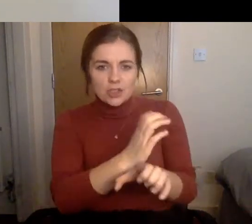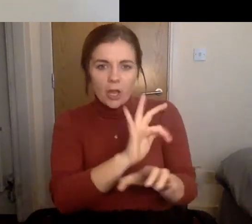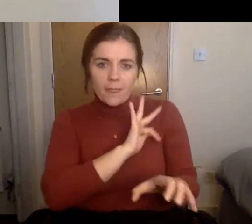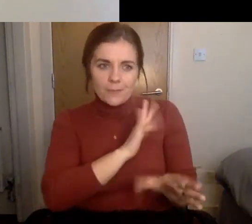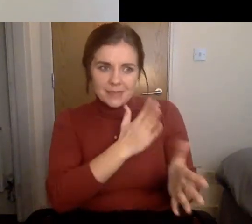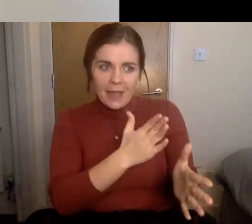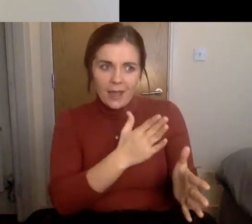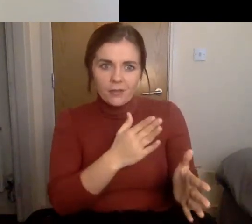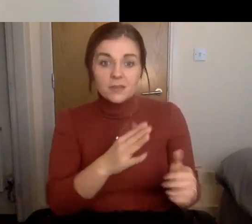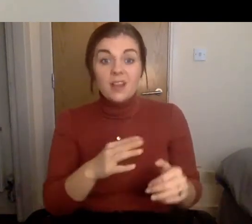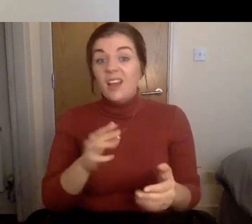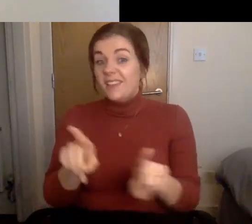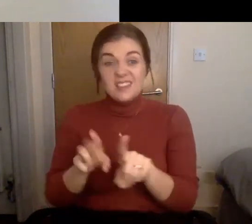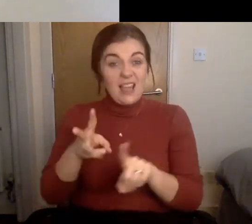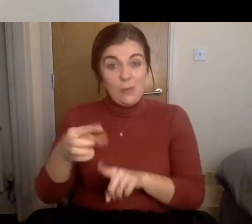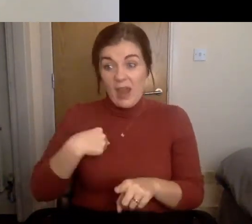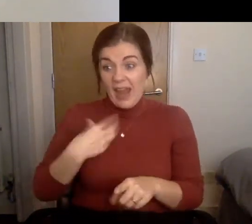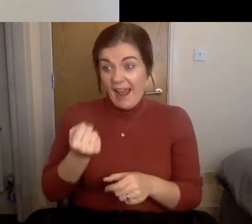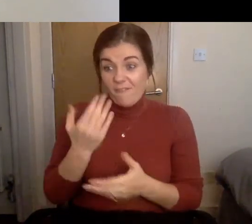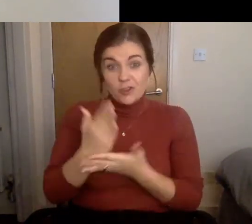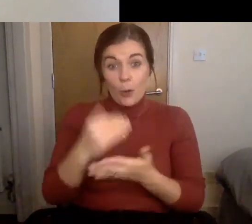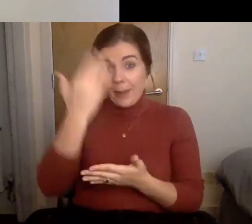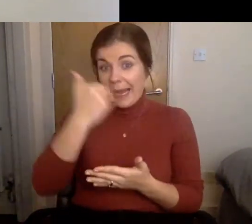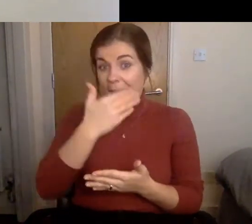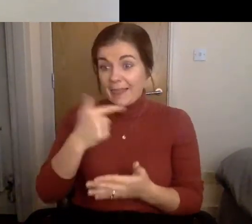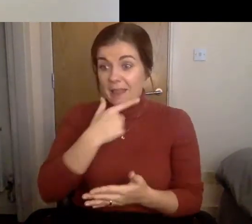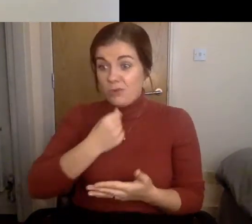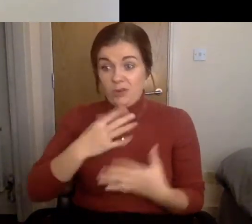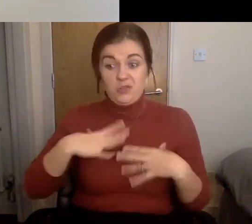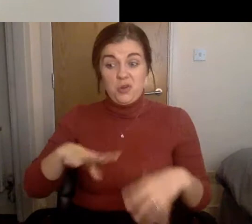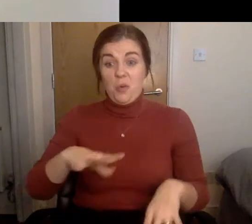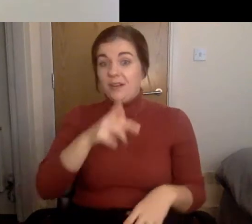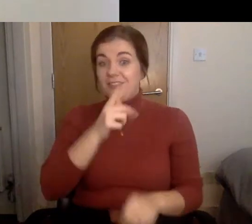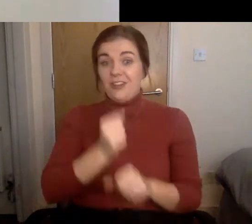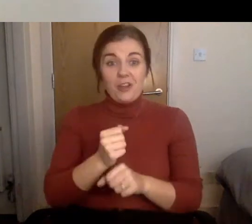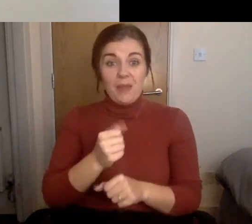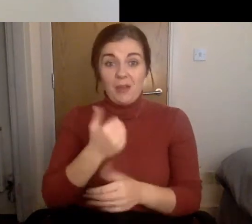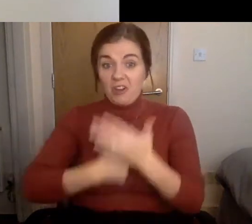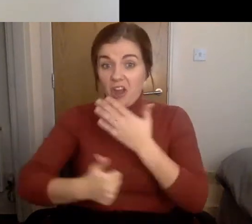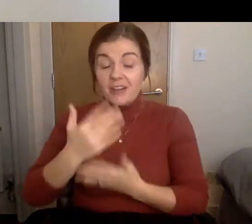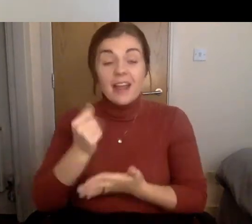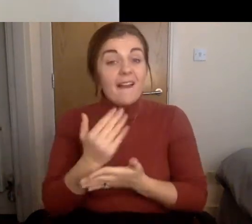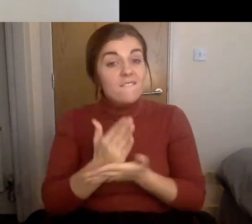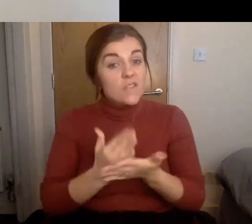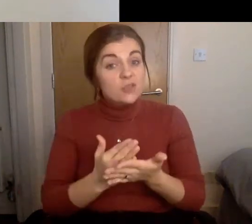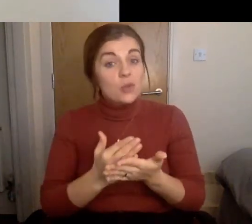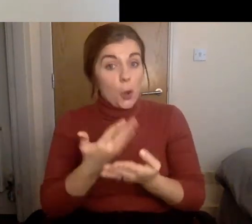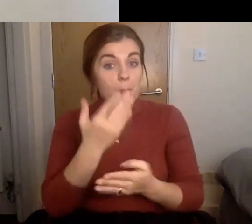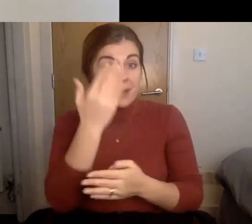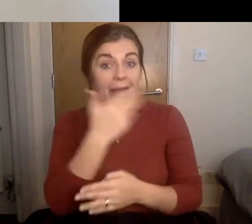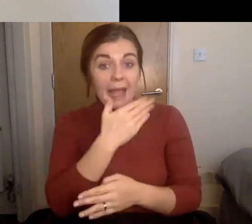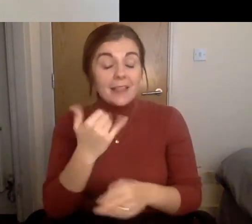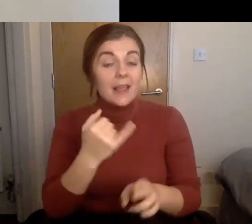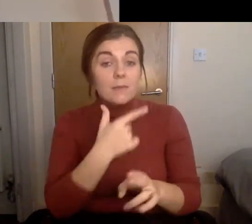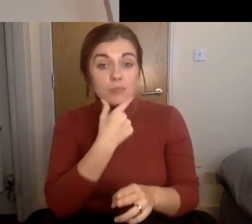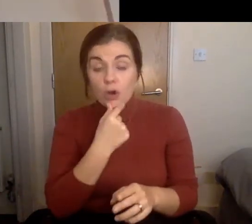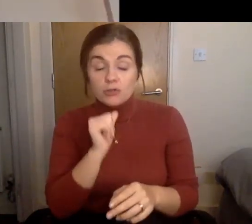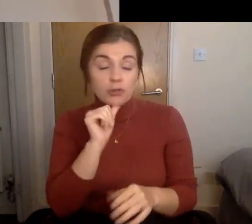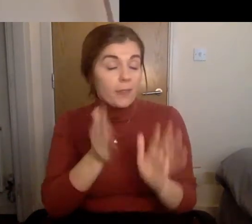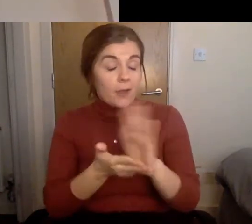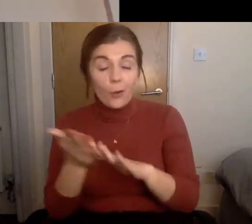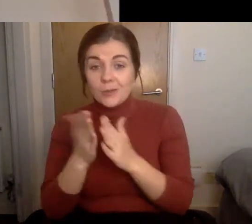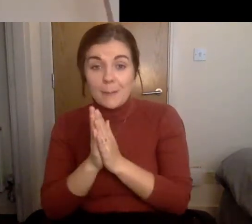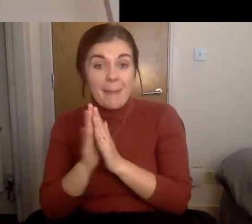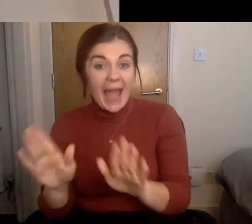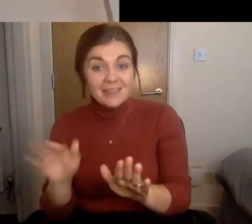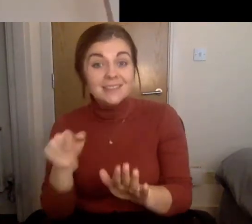want to talk about God either. You know, and I have Catholic boys who don't go to mass. That's the vast majority of them. And